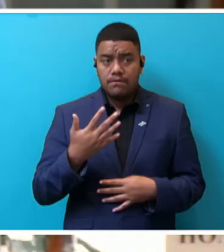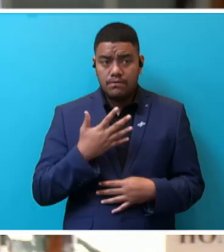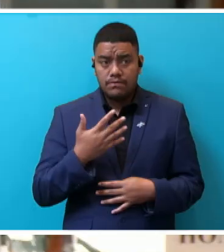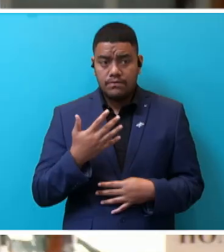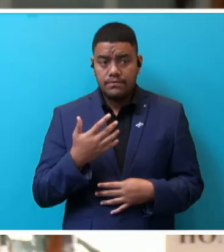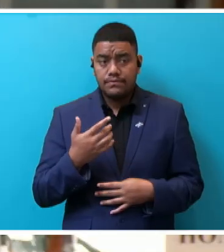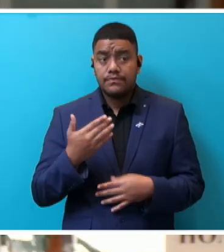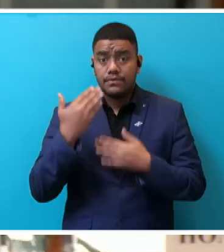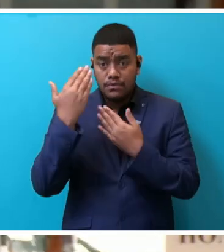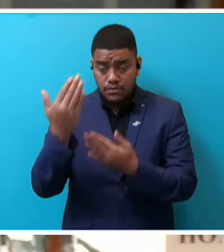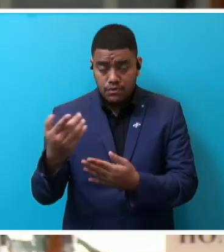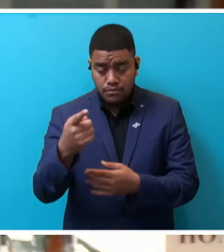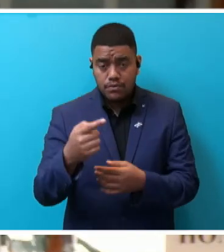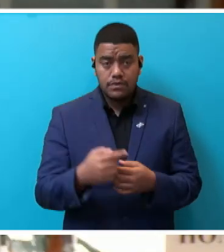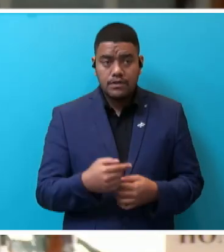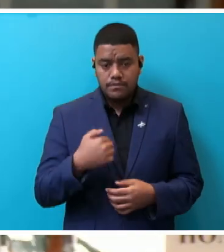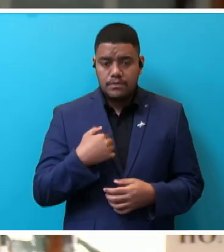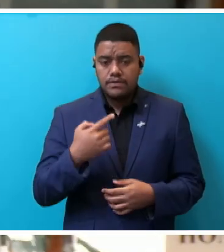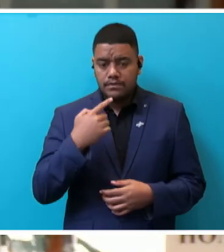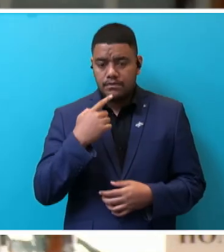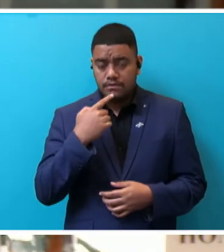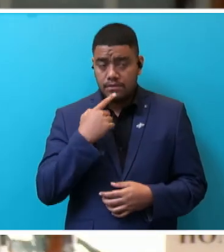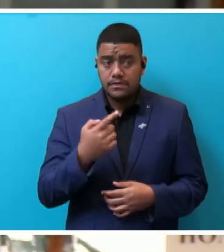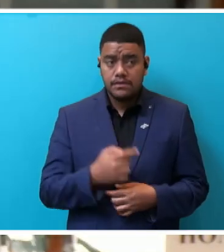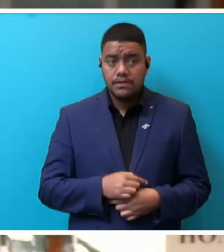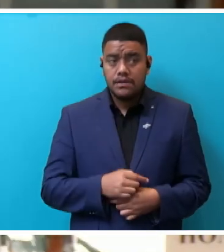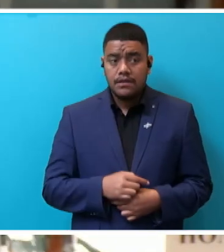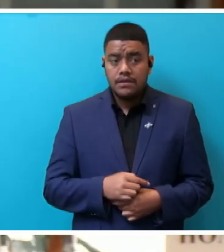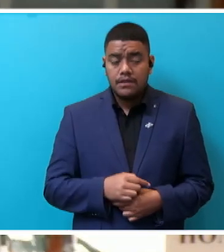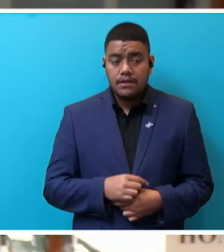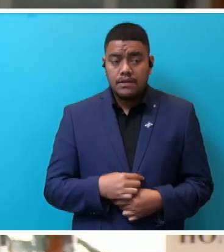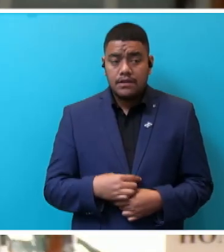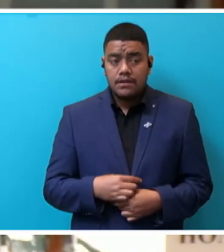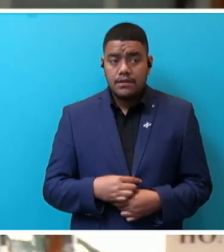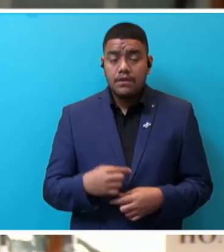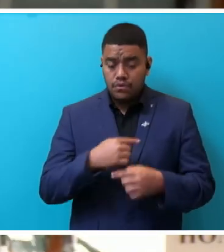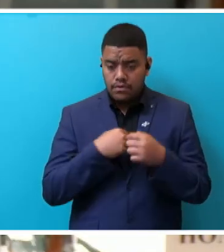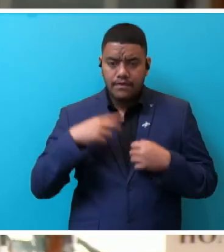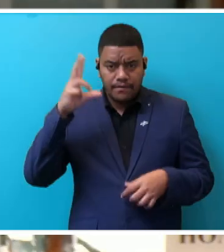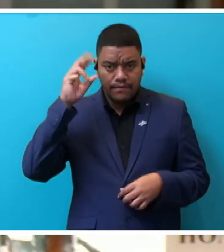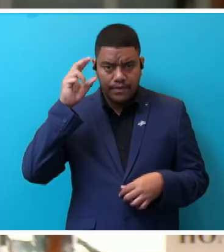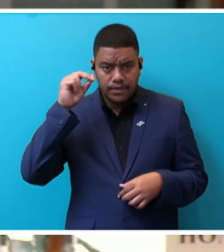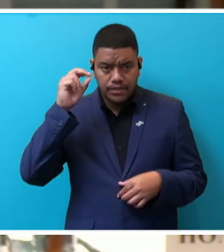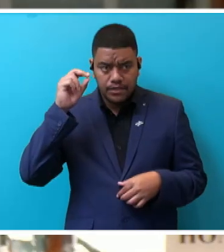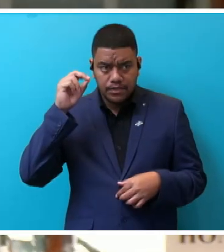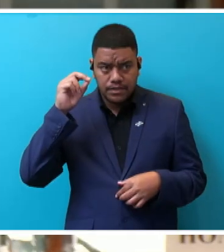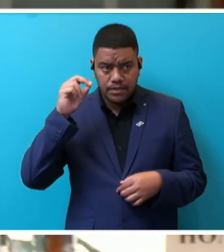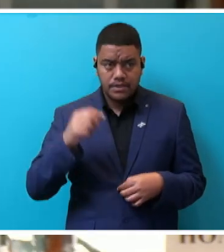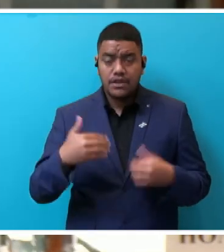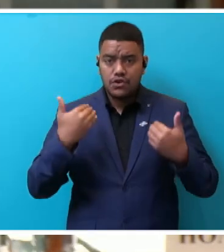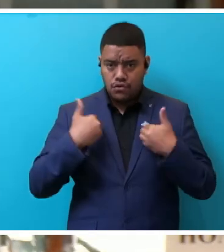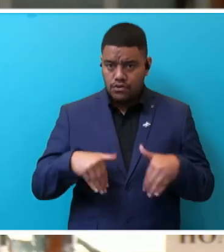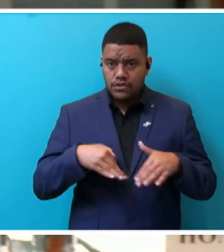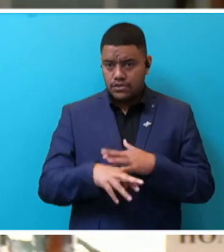Honourable Leader of Opposition said, and I quote, he said that we Fijians are rich in resources